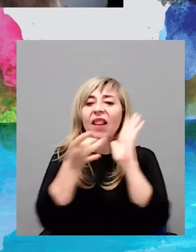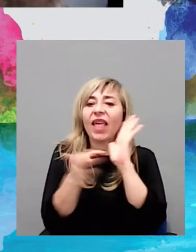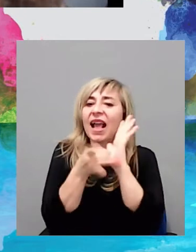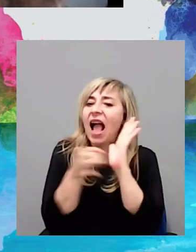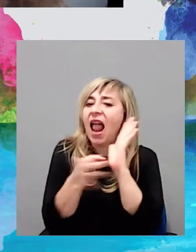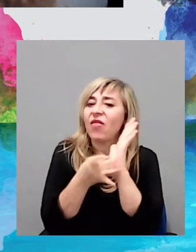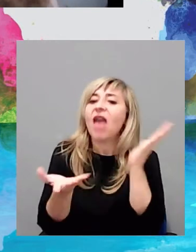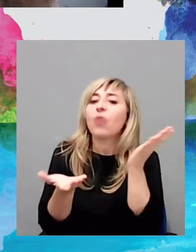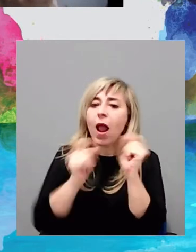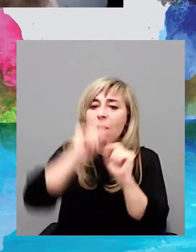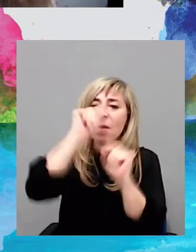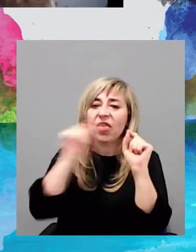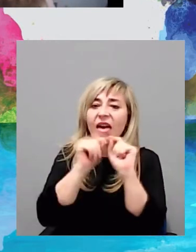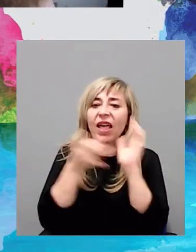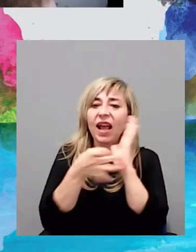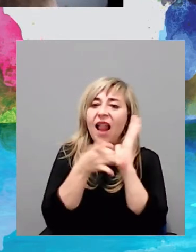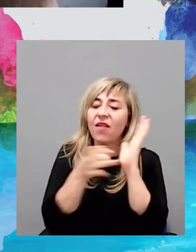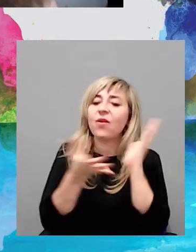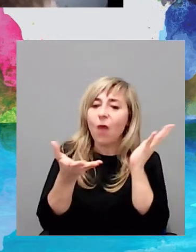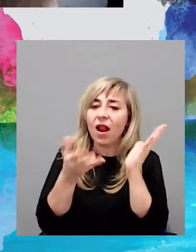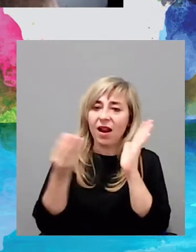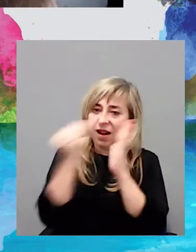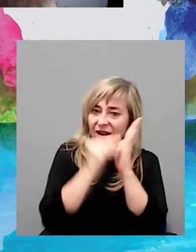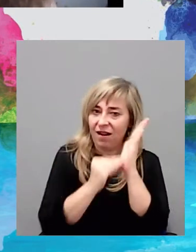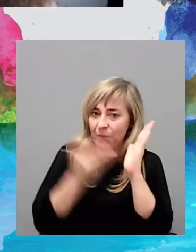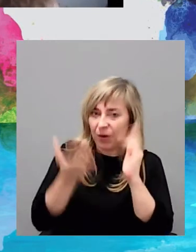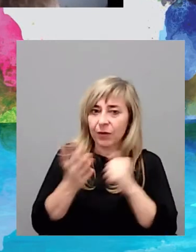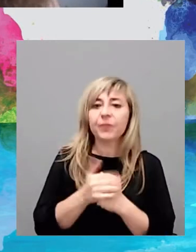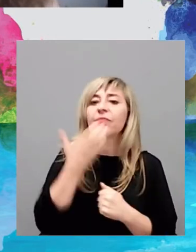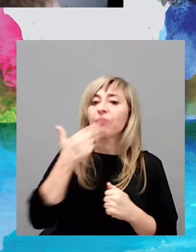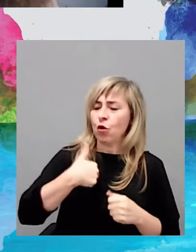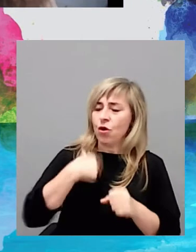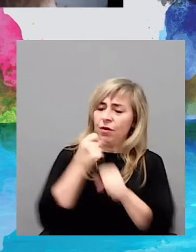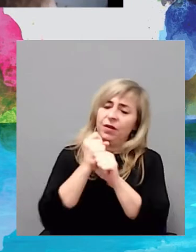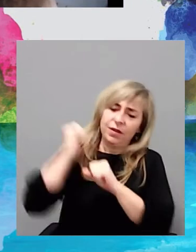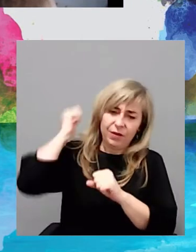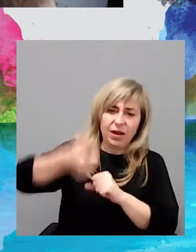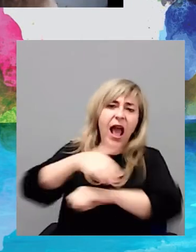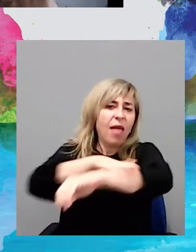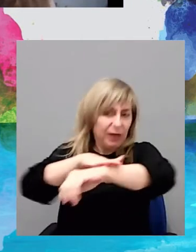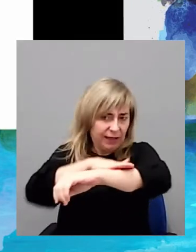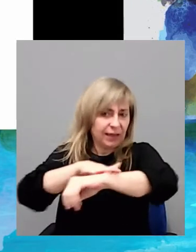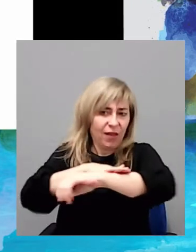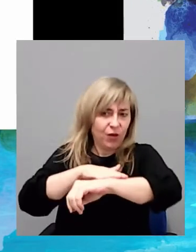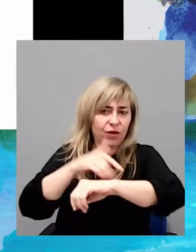offer quality tourism. Just to finish up, I should say I've been working in the